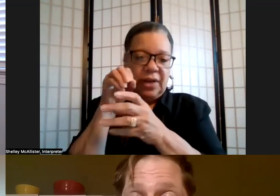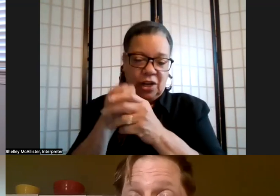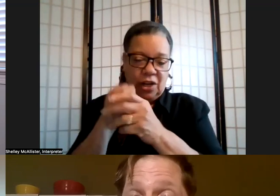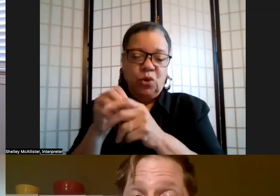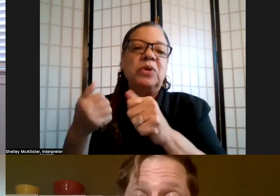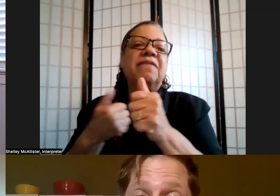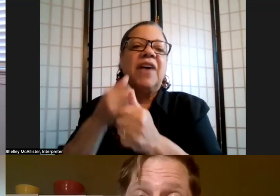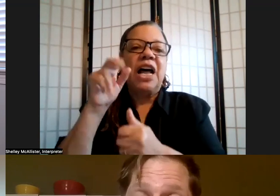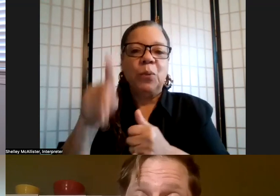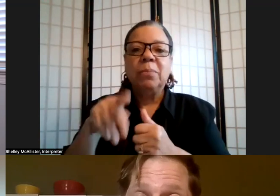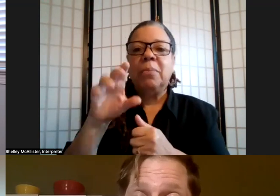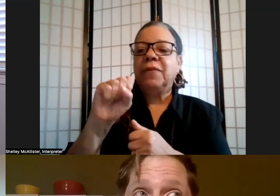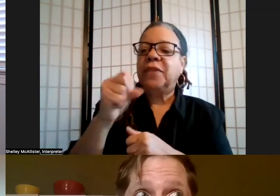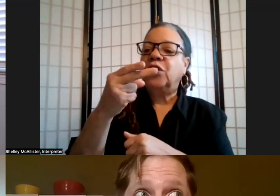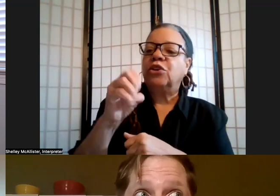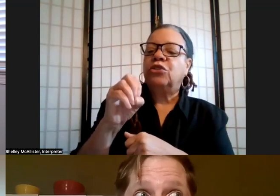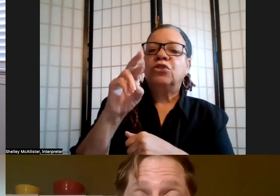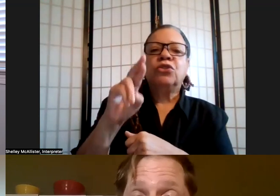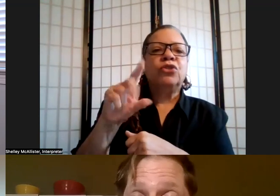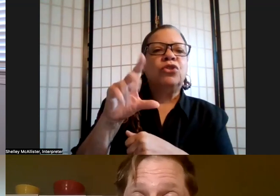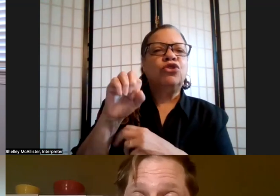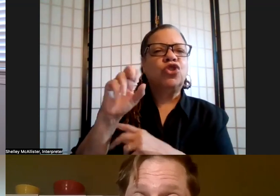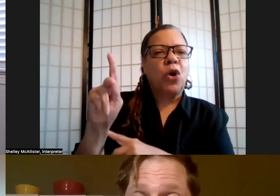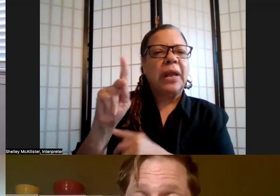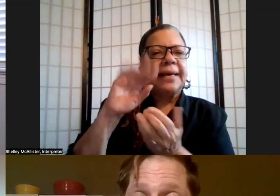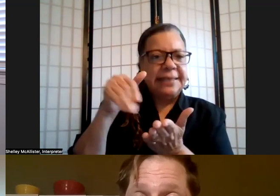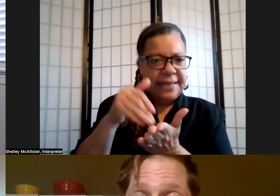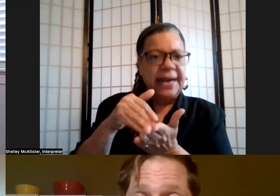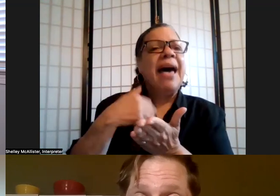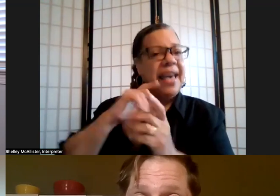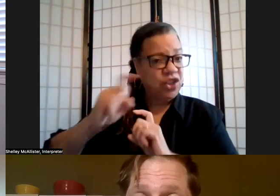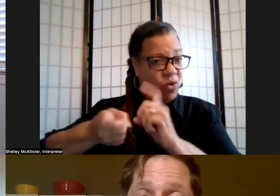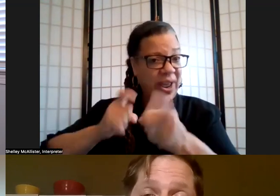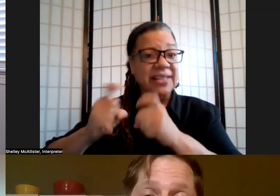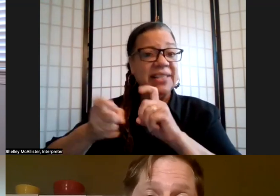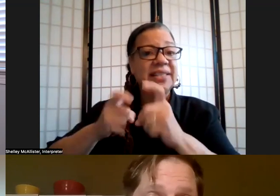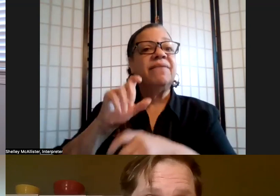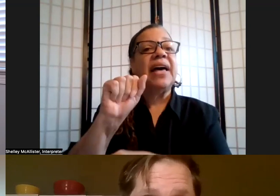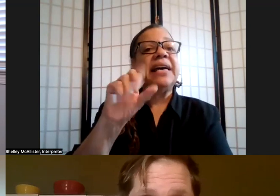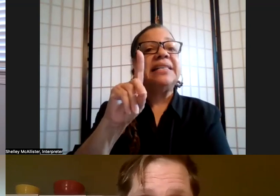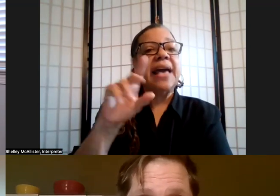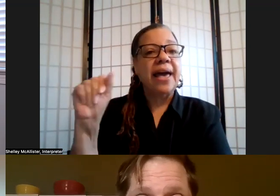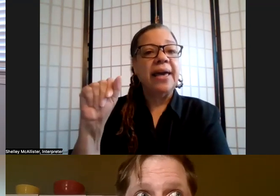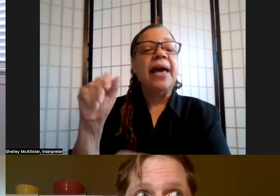email information about the Sherlock Center in Rhode Island and how they have grants available for ADA access, as well as the